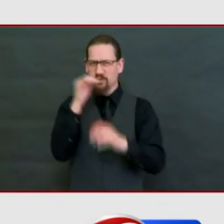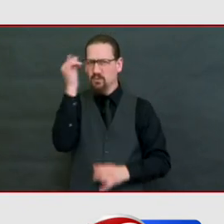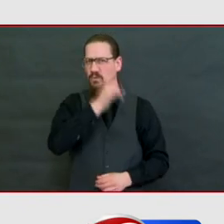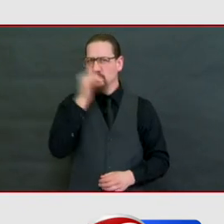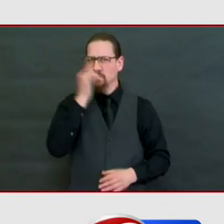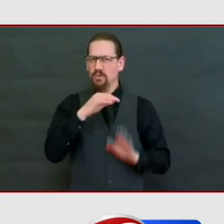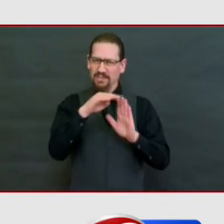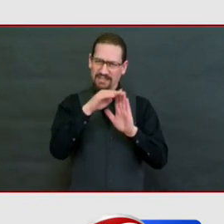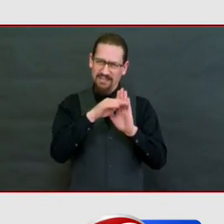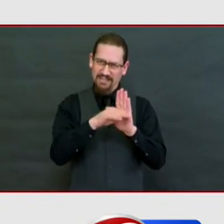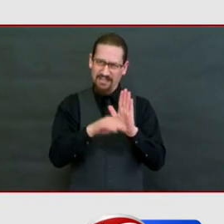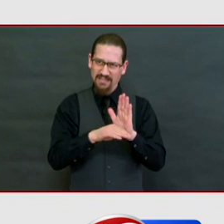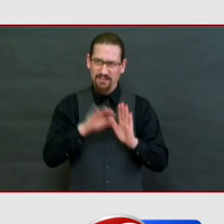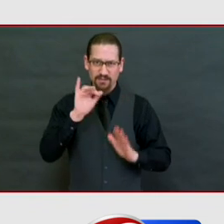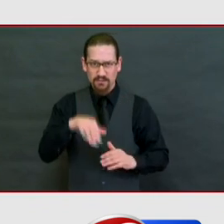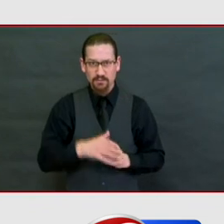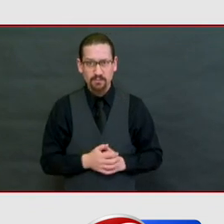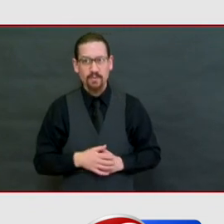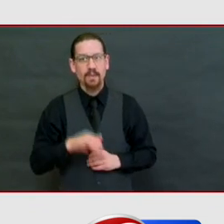new restrictions in place.